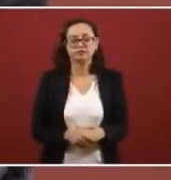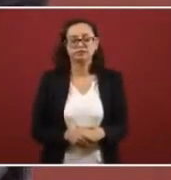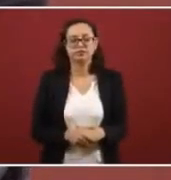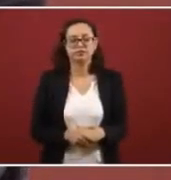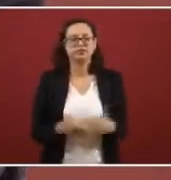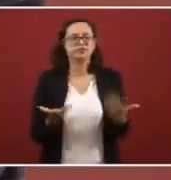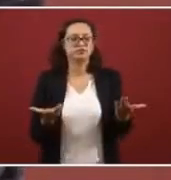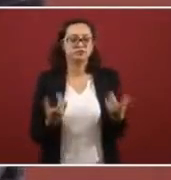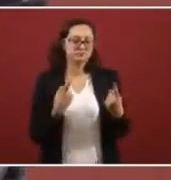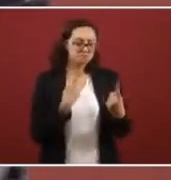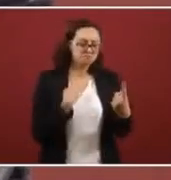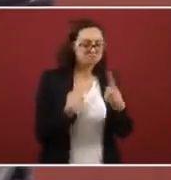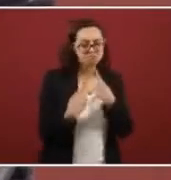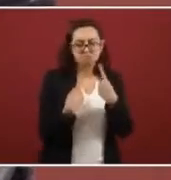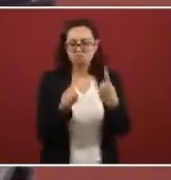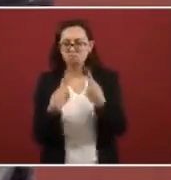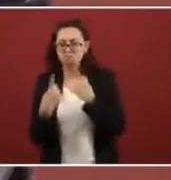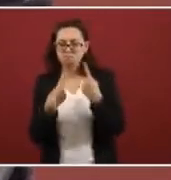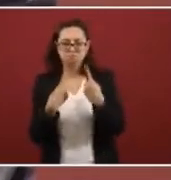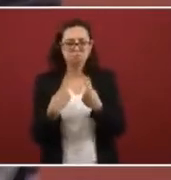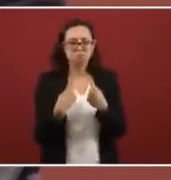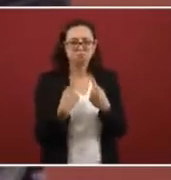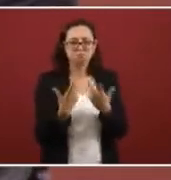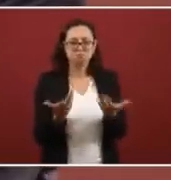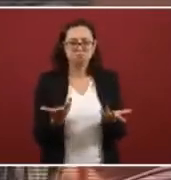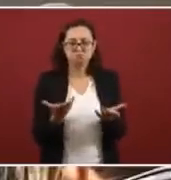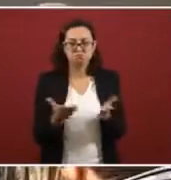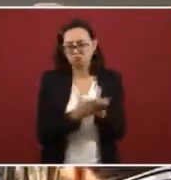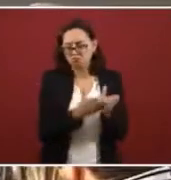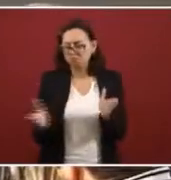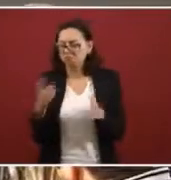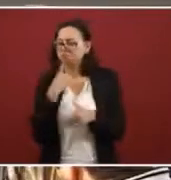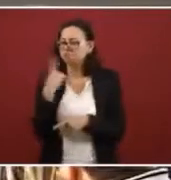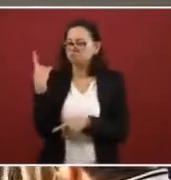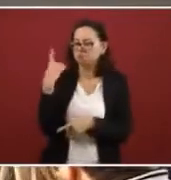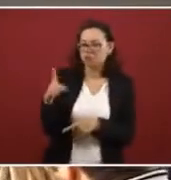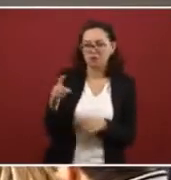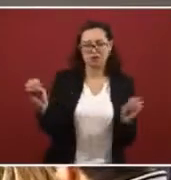that when you were dialoguing, there would be no demands.